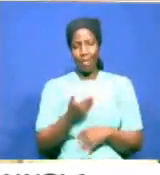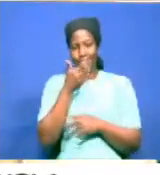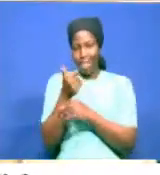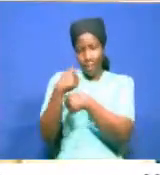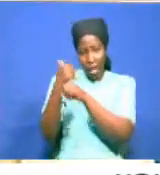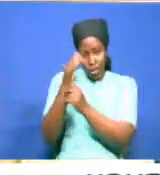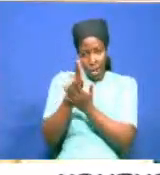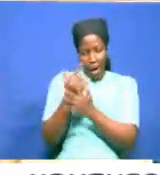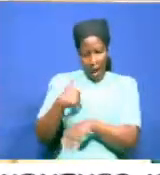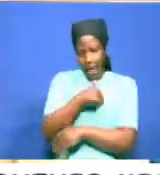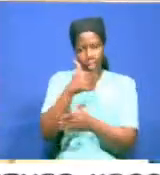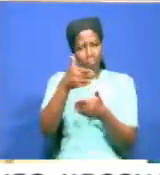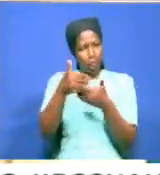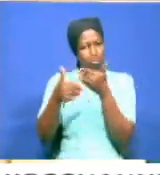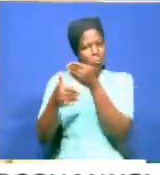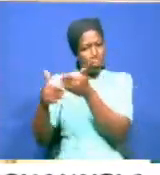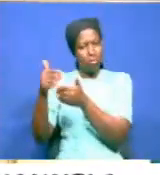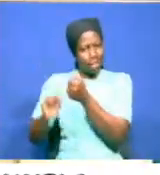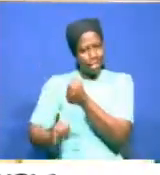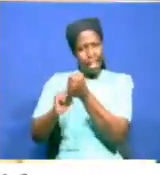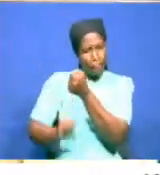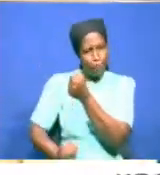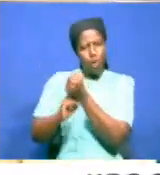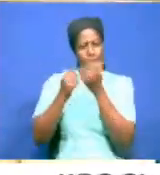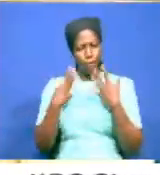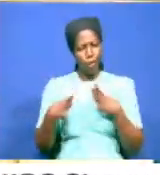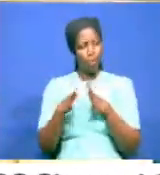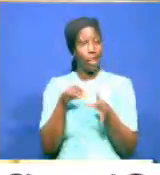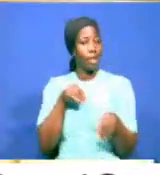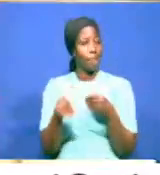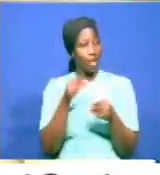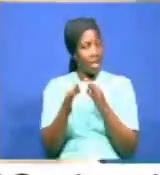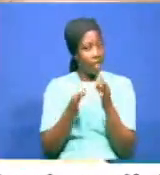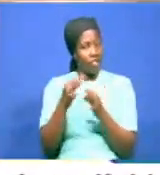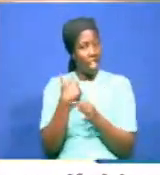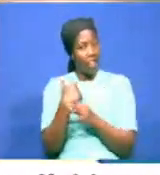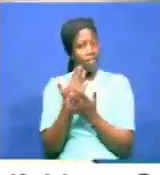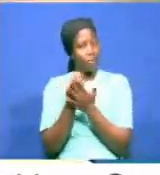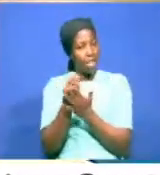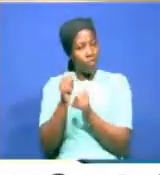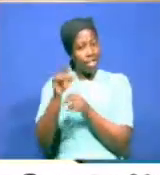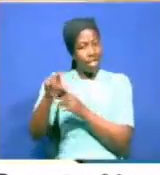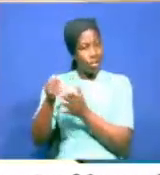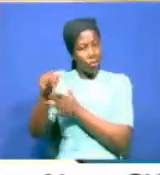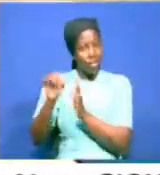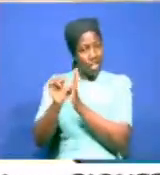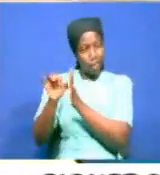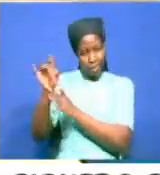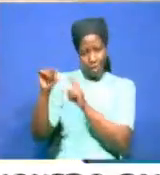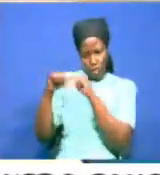are building up persons with disabilities. So that if there's some fines they're supposed to pay, like the Lugari group, there's